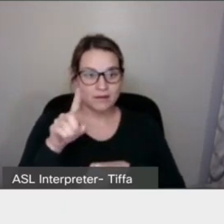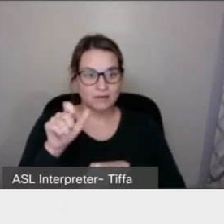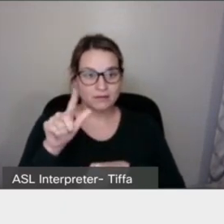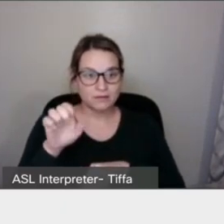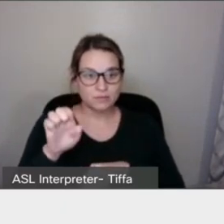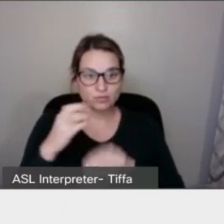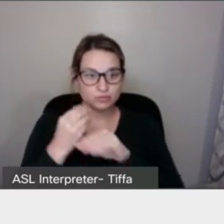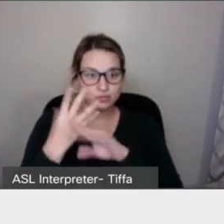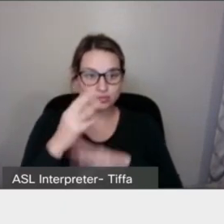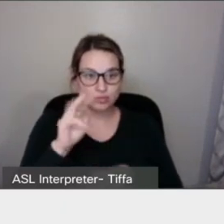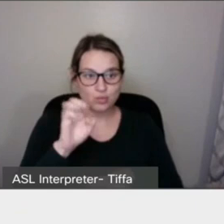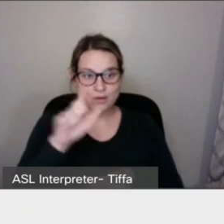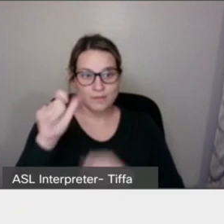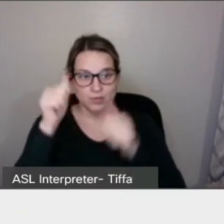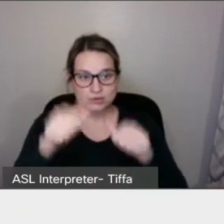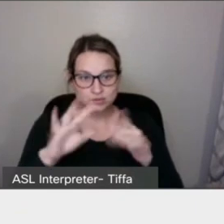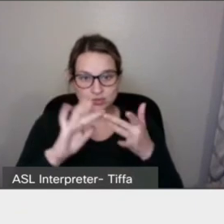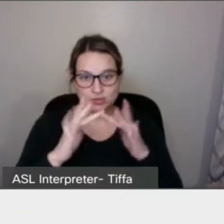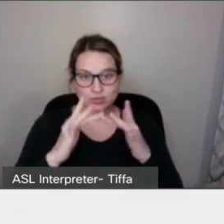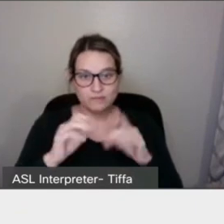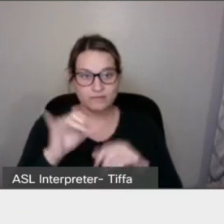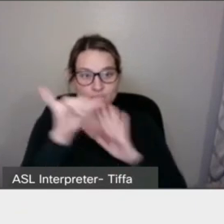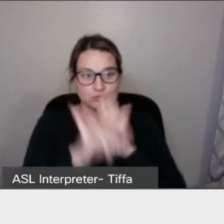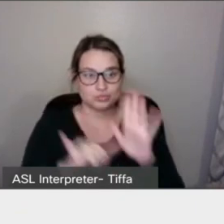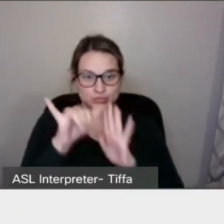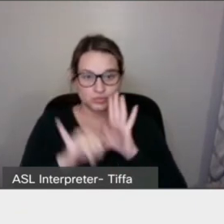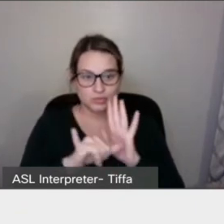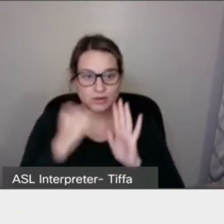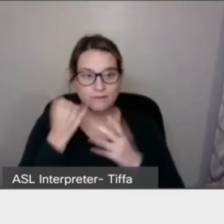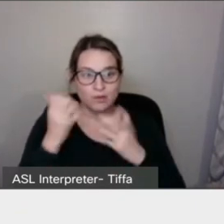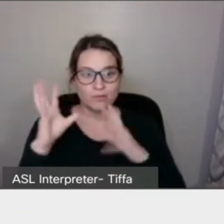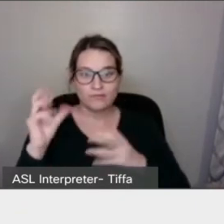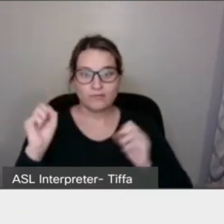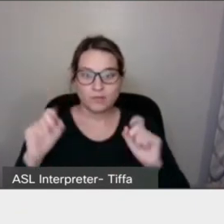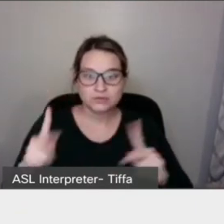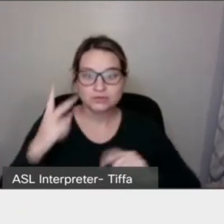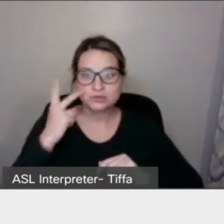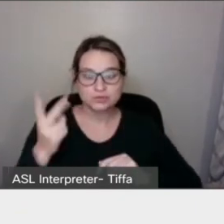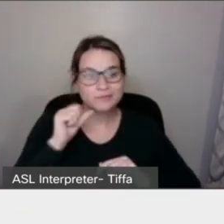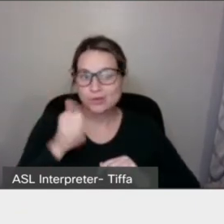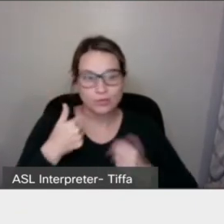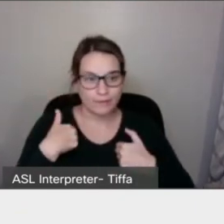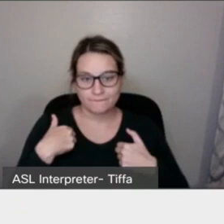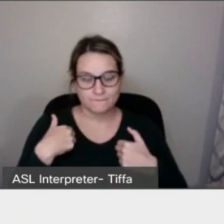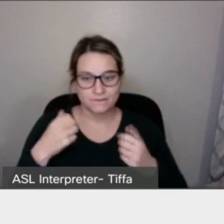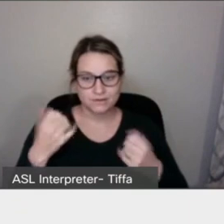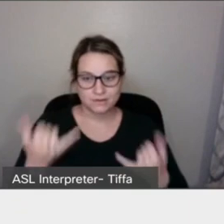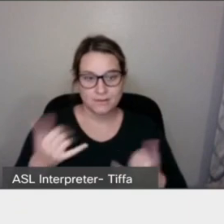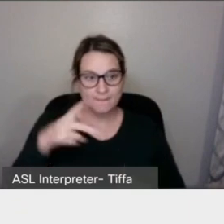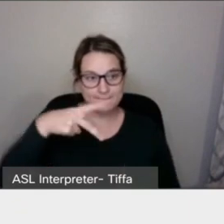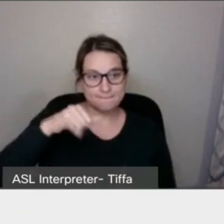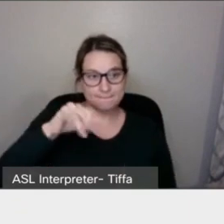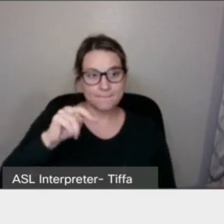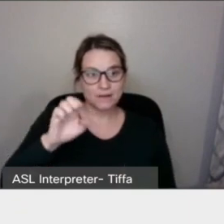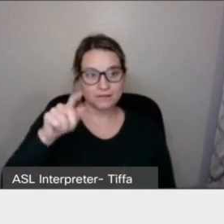posted online via YouTube, so you'll have a chance to look at it if you don't get it all today. In Pinetop, we're under the jurisdiction